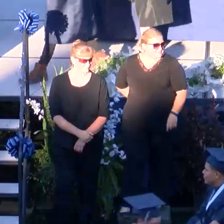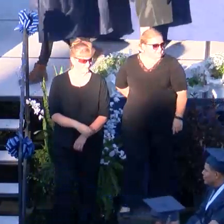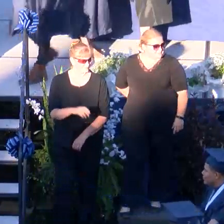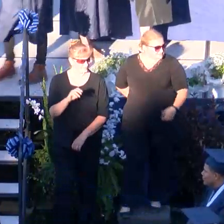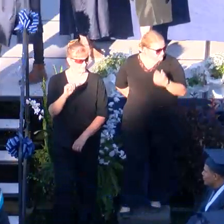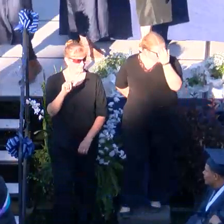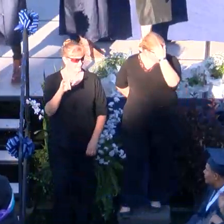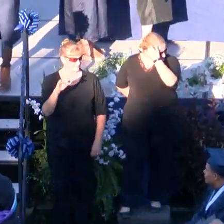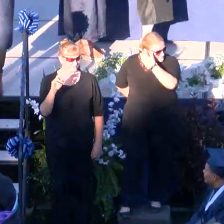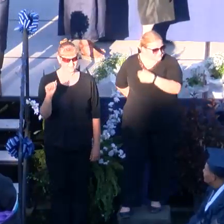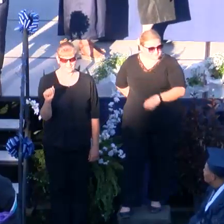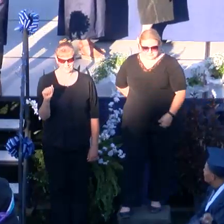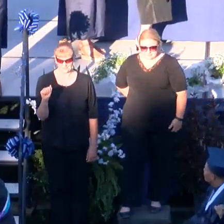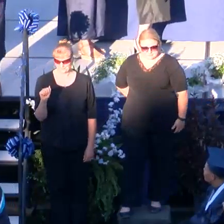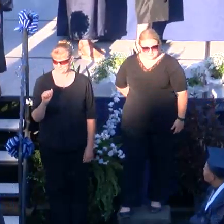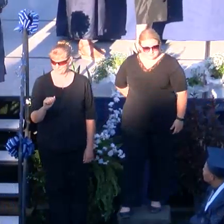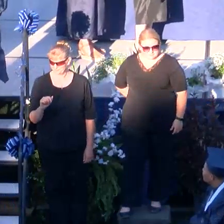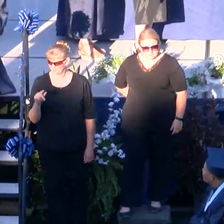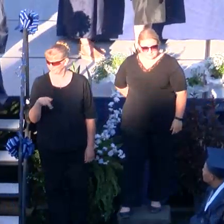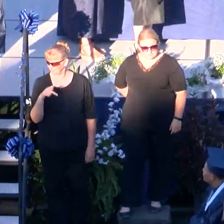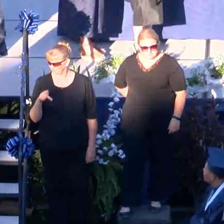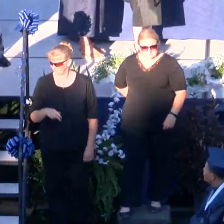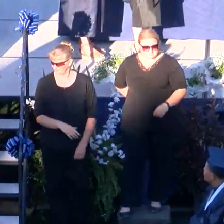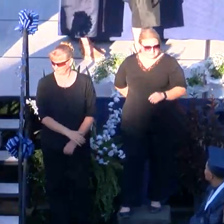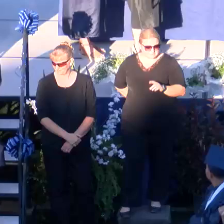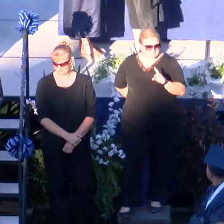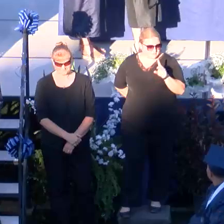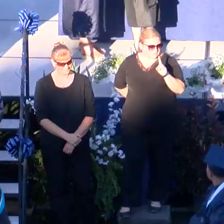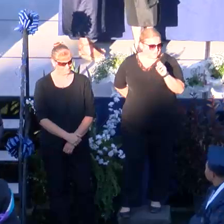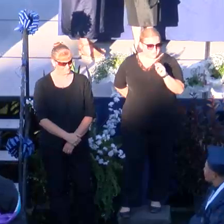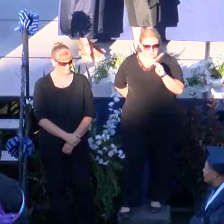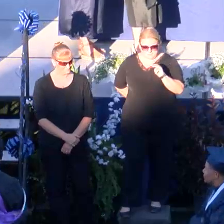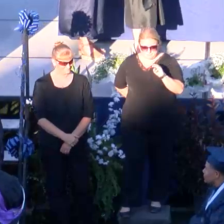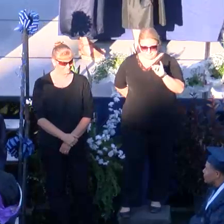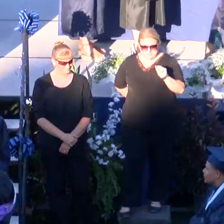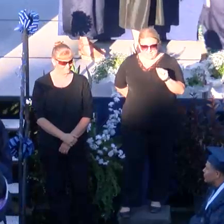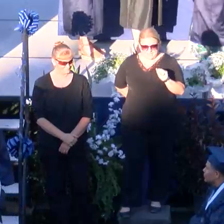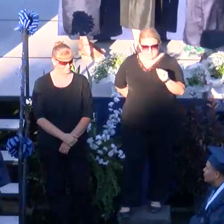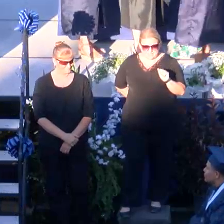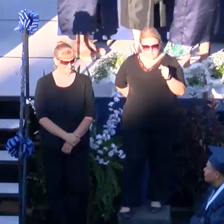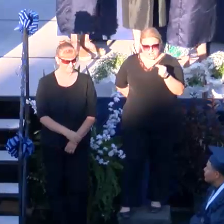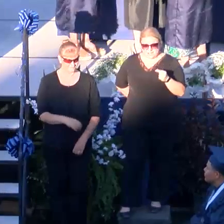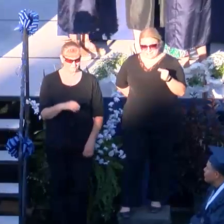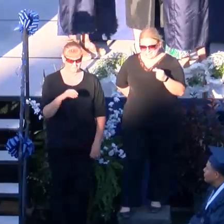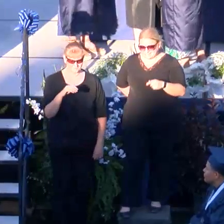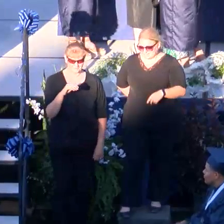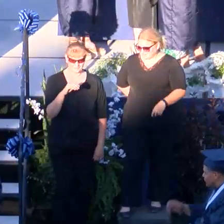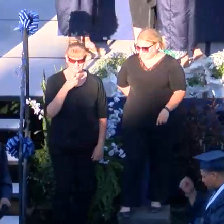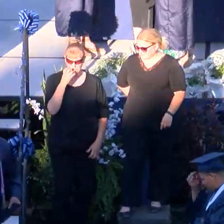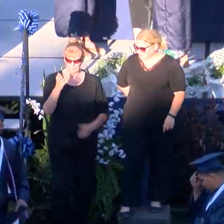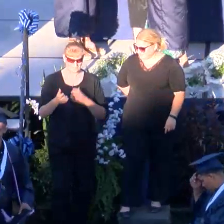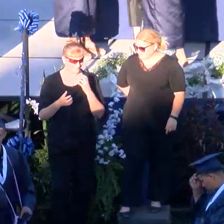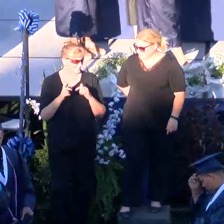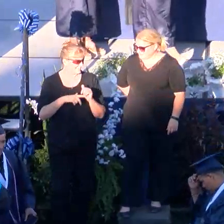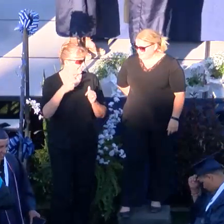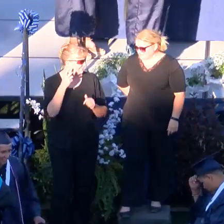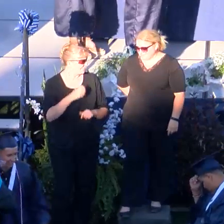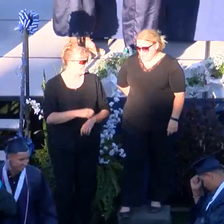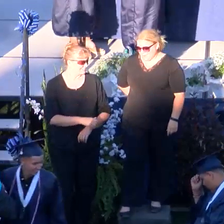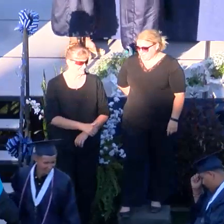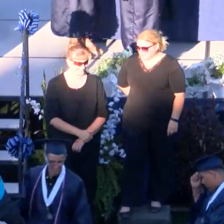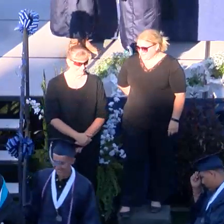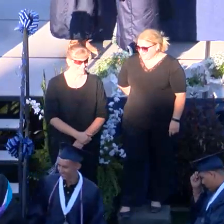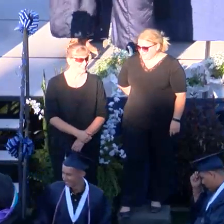Aliyah Pangolinan. Damia Garza. Luis Ramirez.